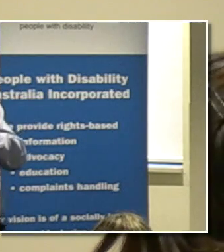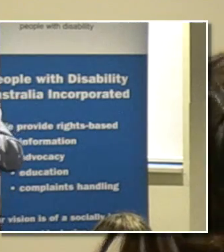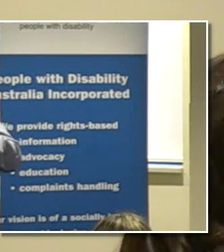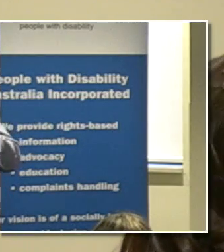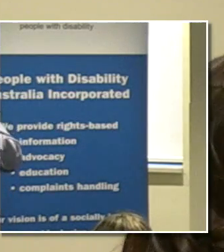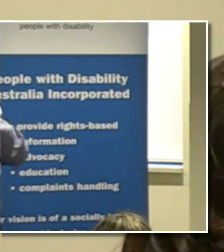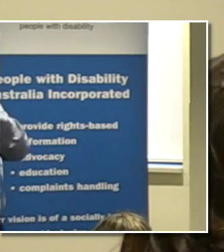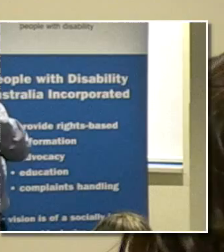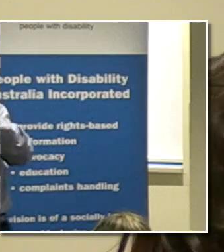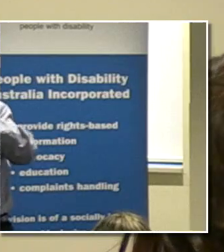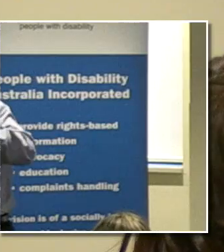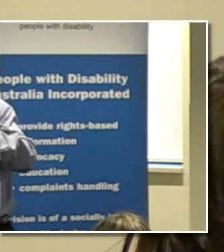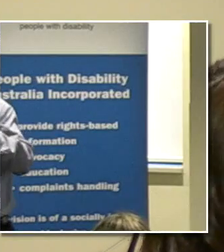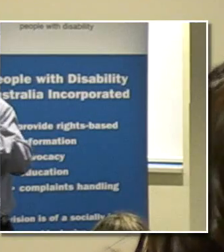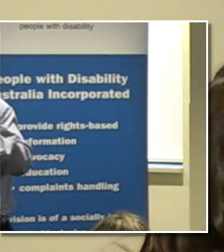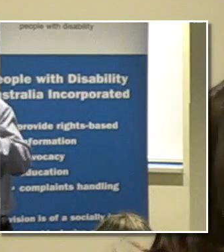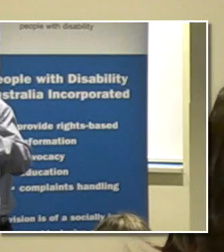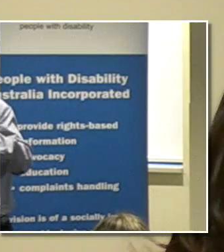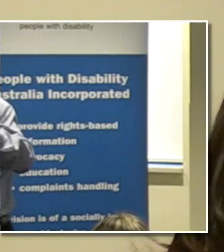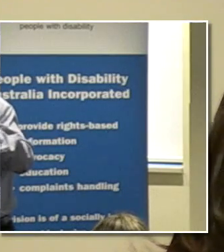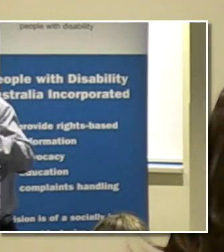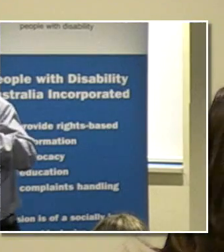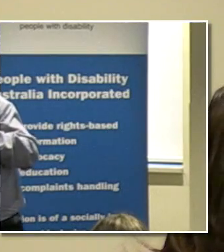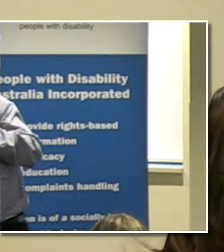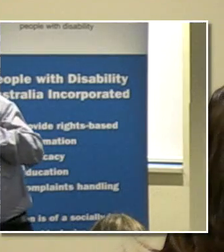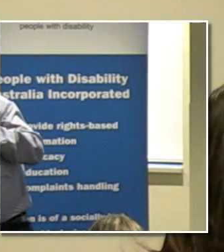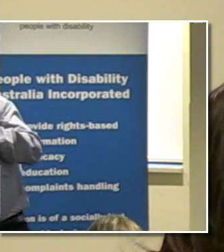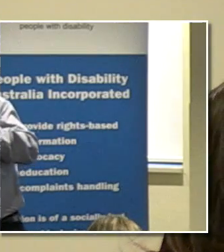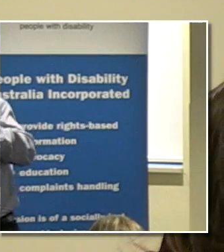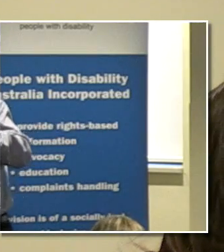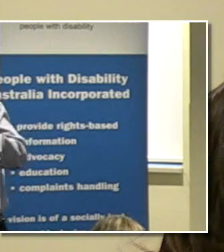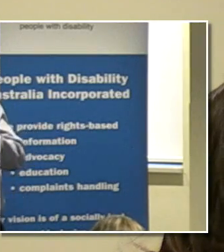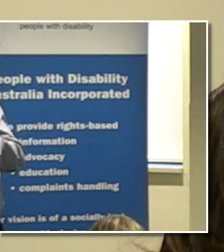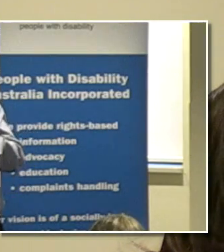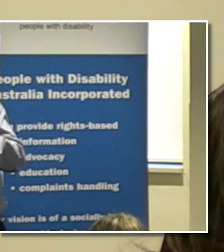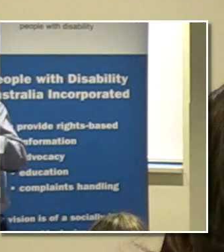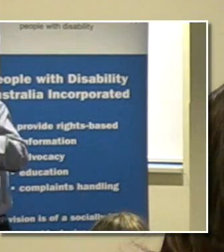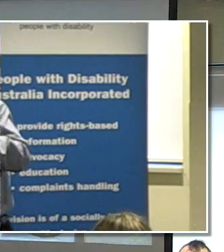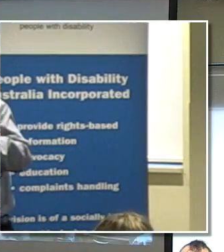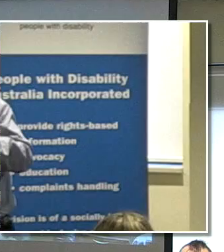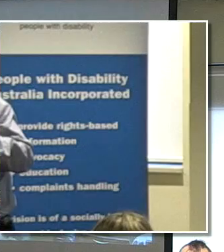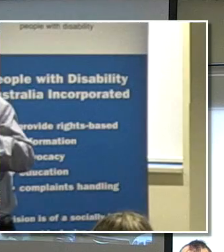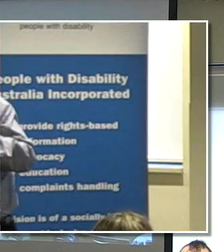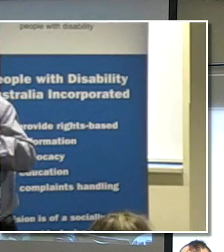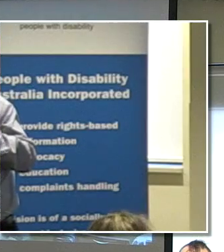So I would like to say that I'm a bit concerned about the NDIS